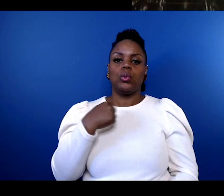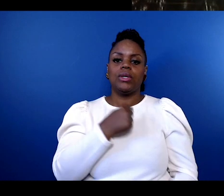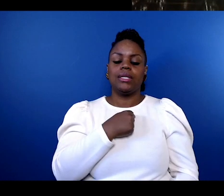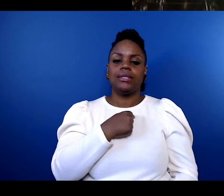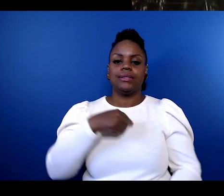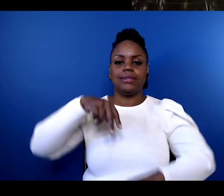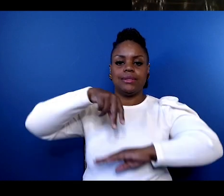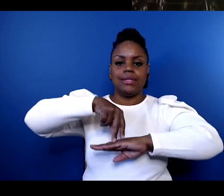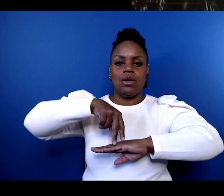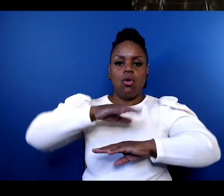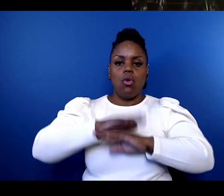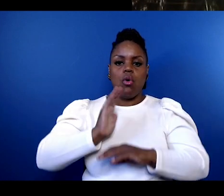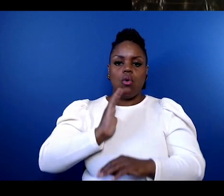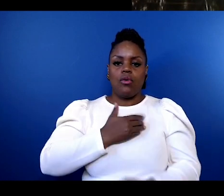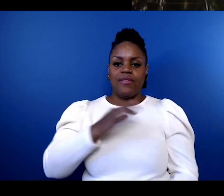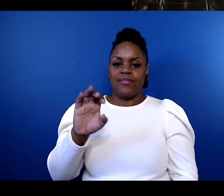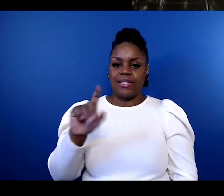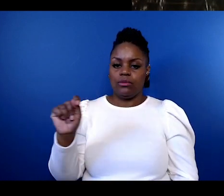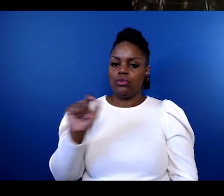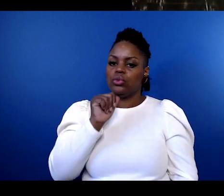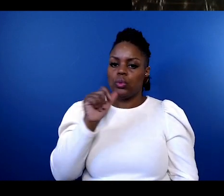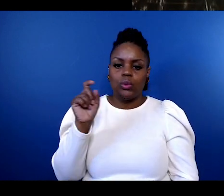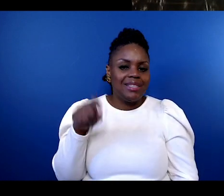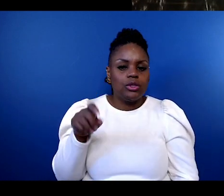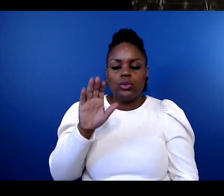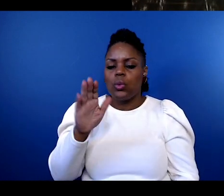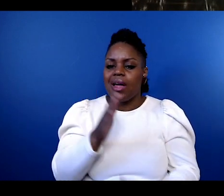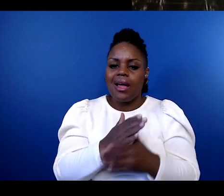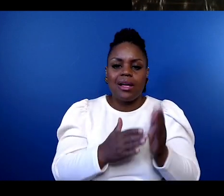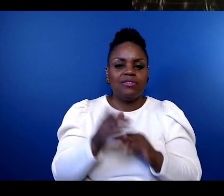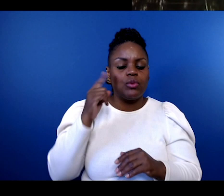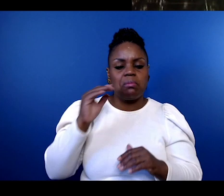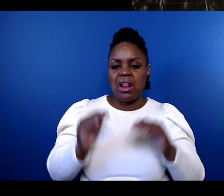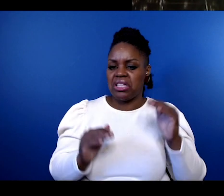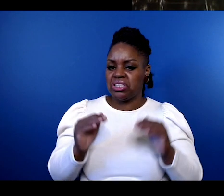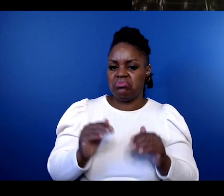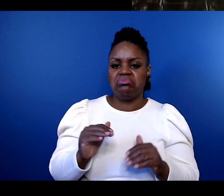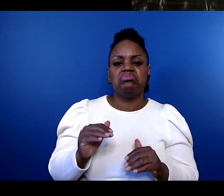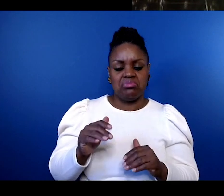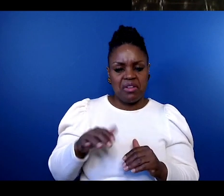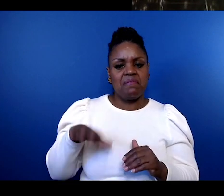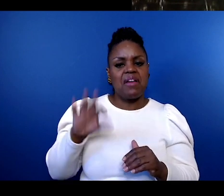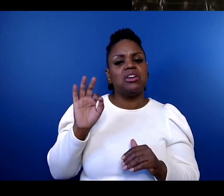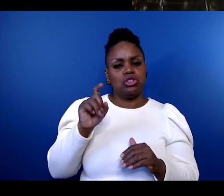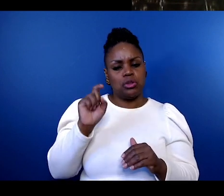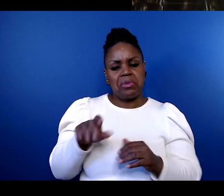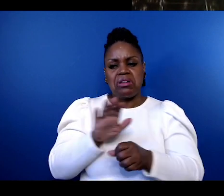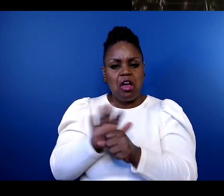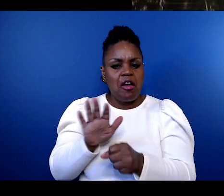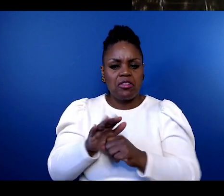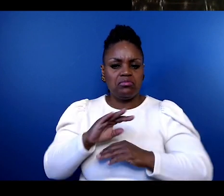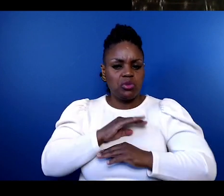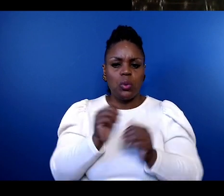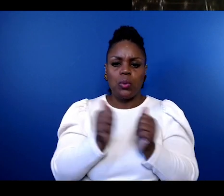need to stop, rest the hands on the knees. Do that. Stop where you are. If you can come all the way down, try to